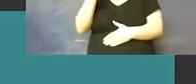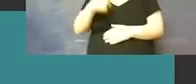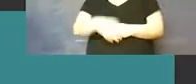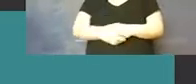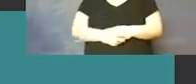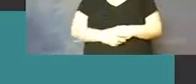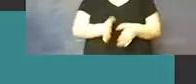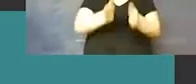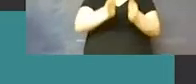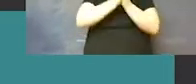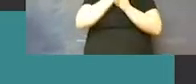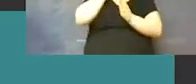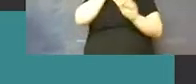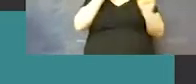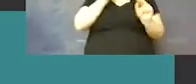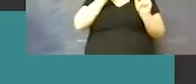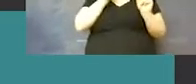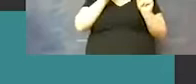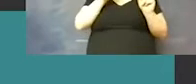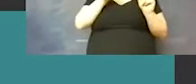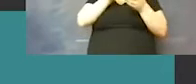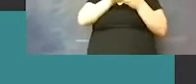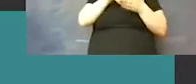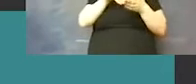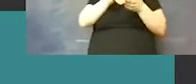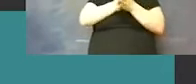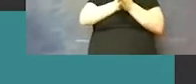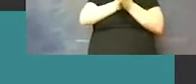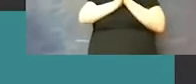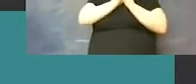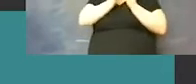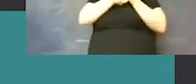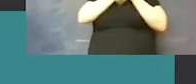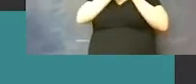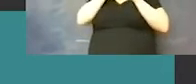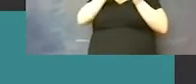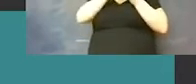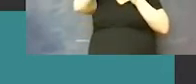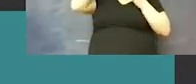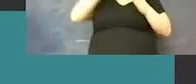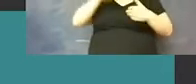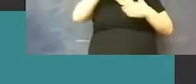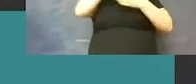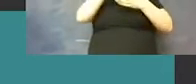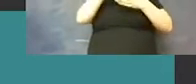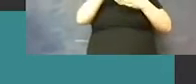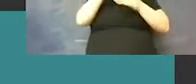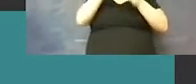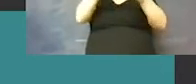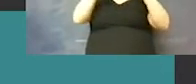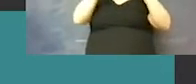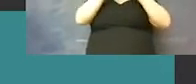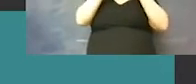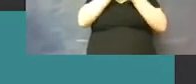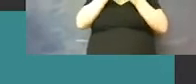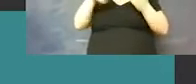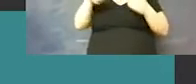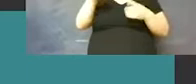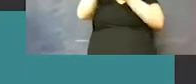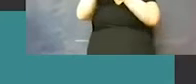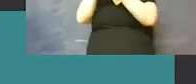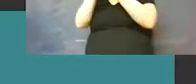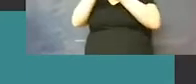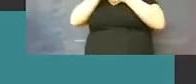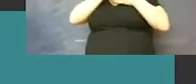be required, if we're going to require this of the kiddos in the district. And that's something that the state health department decides. Since pediatric